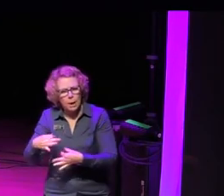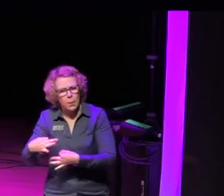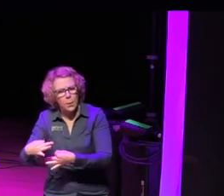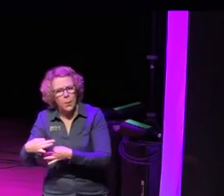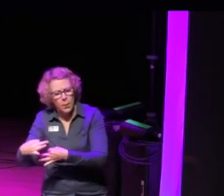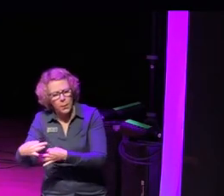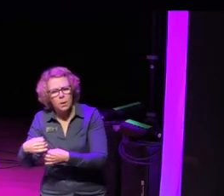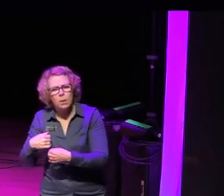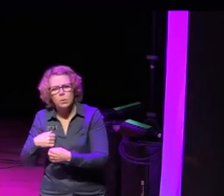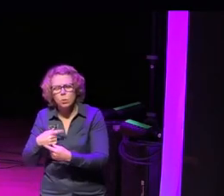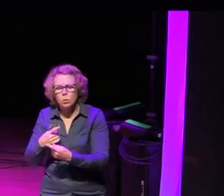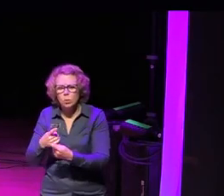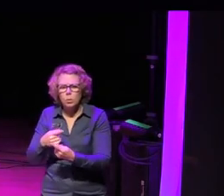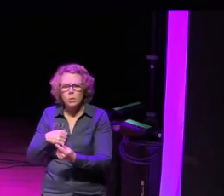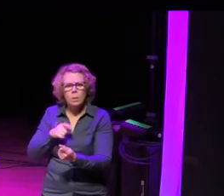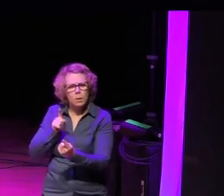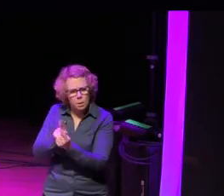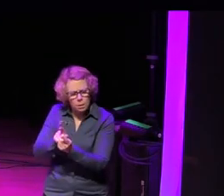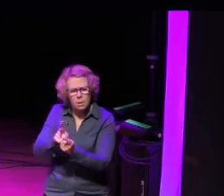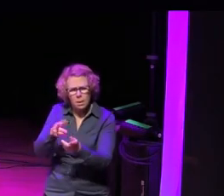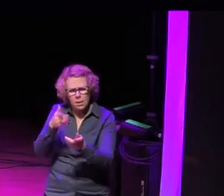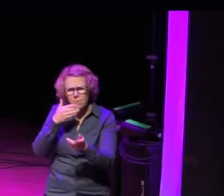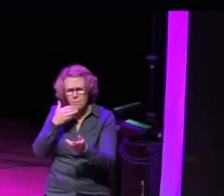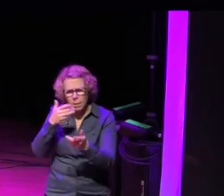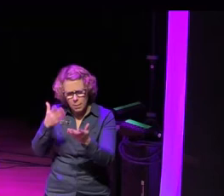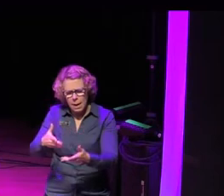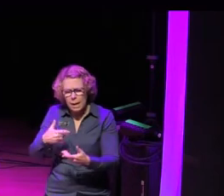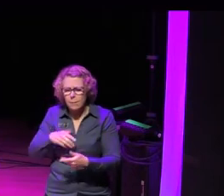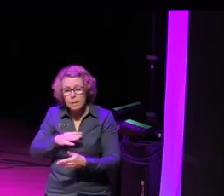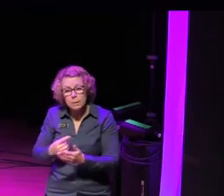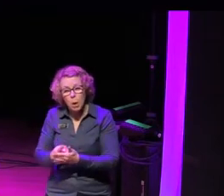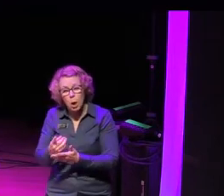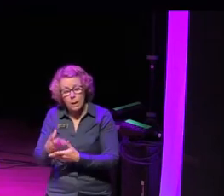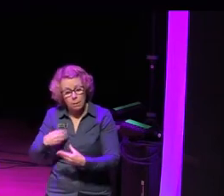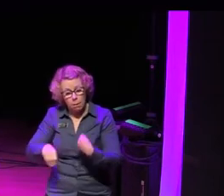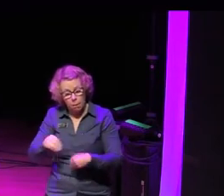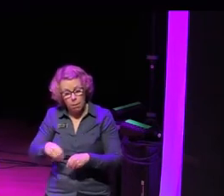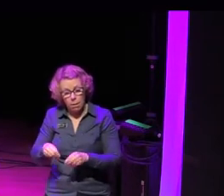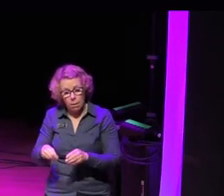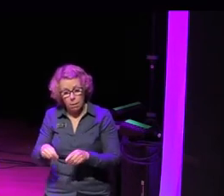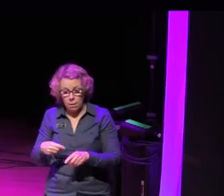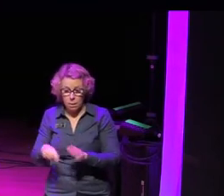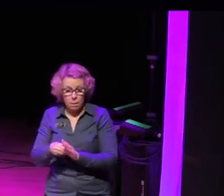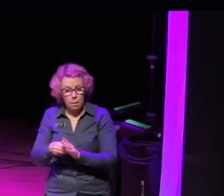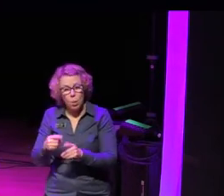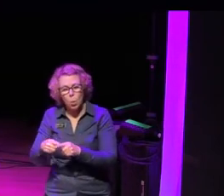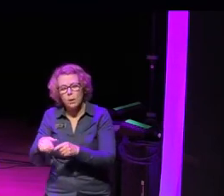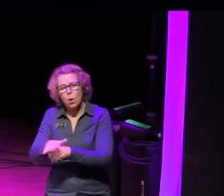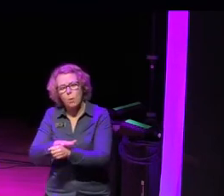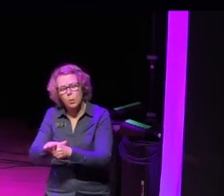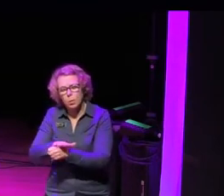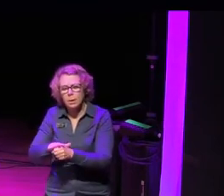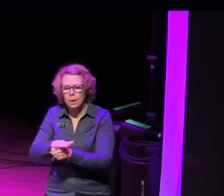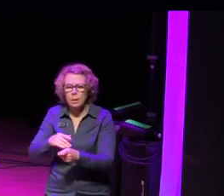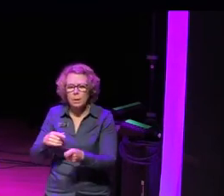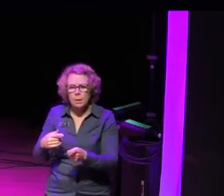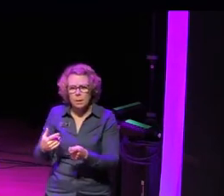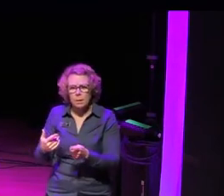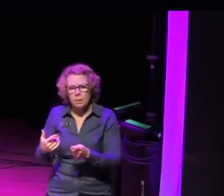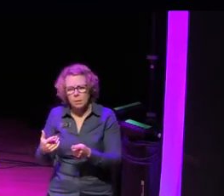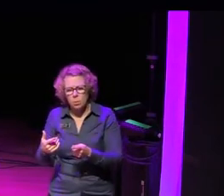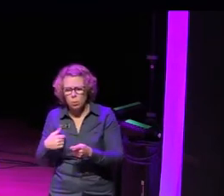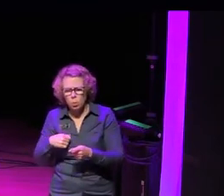You meet the corrupt or the possibility of corruption in different areas, and you sort of say devise